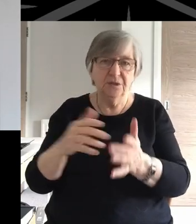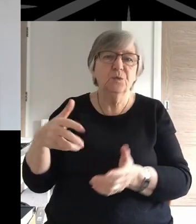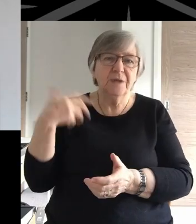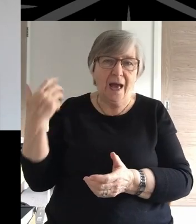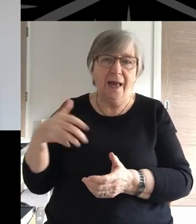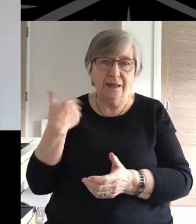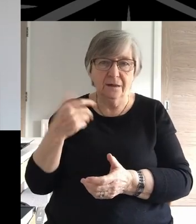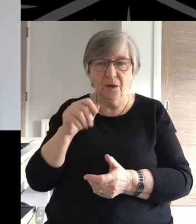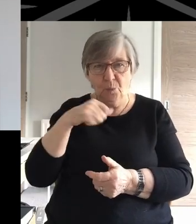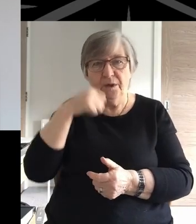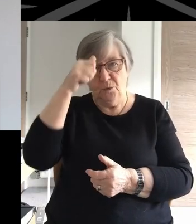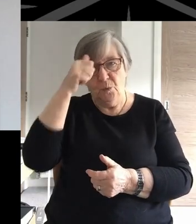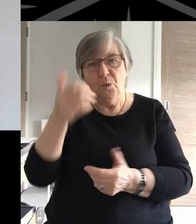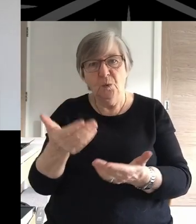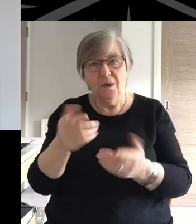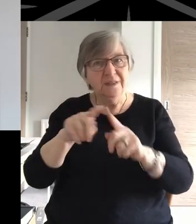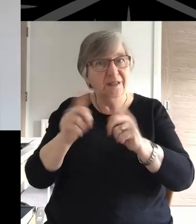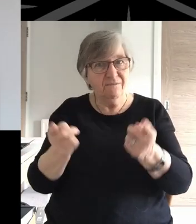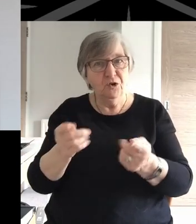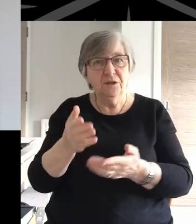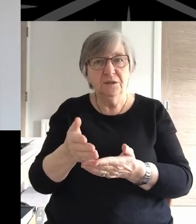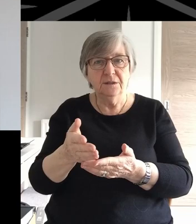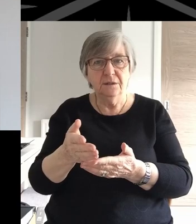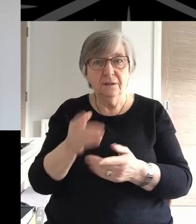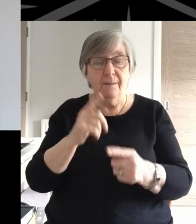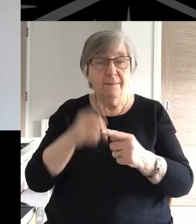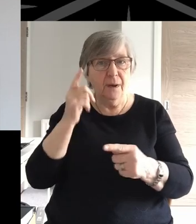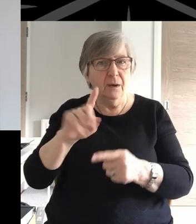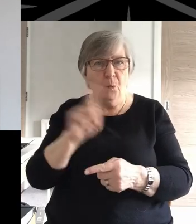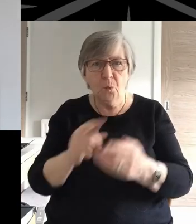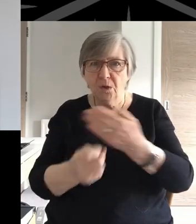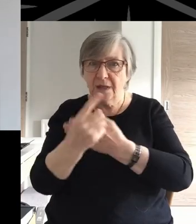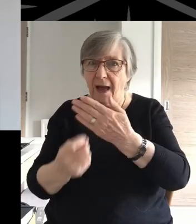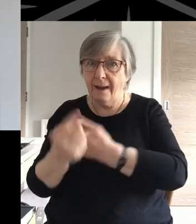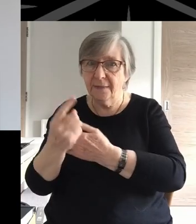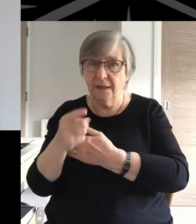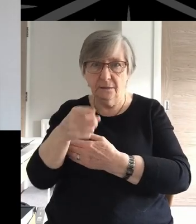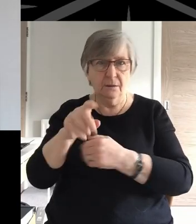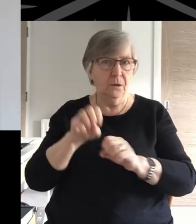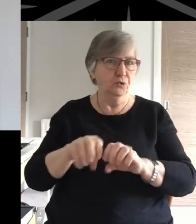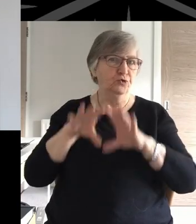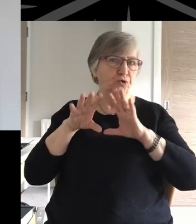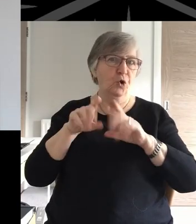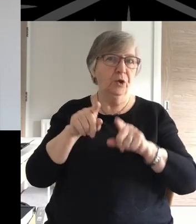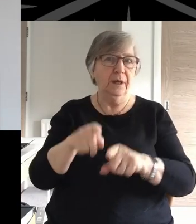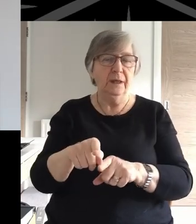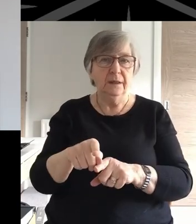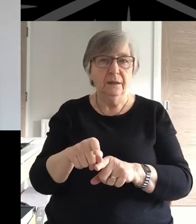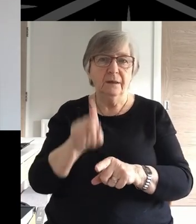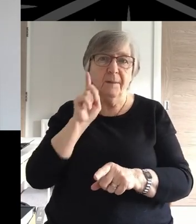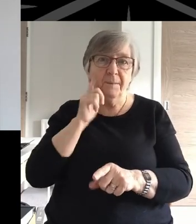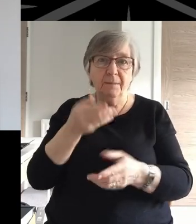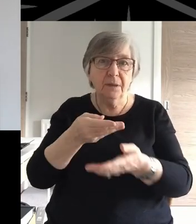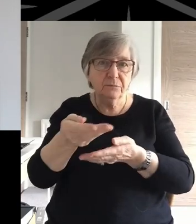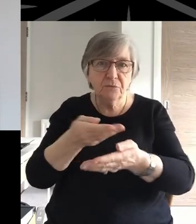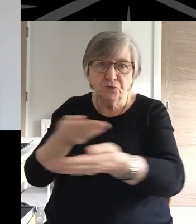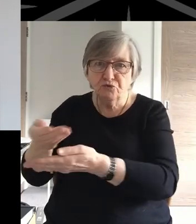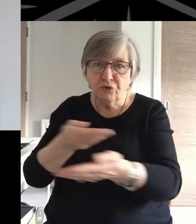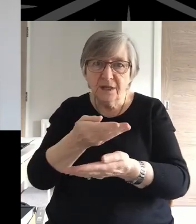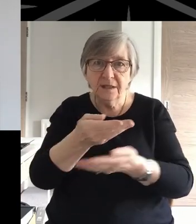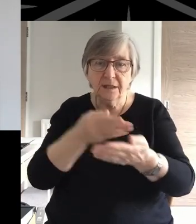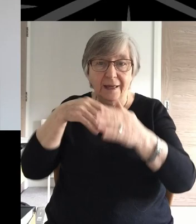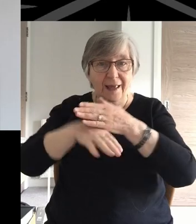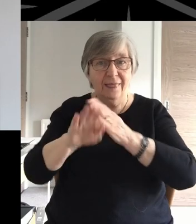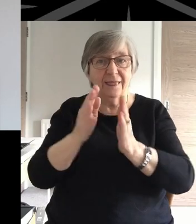is shocking, but actually the things that are happening that were shocking. People trading in the